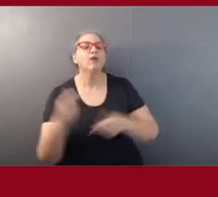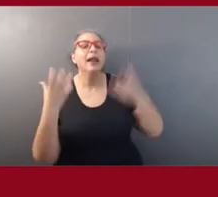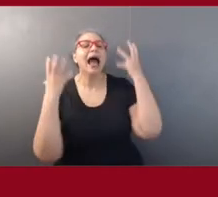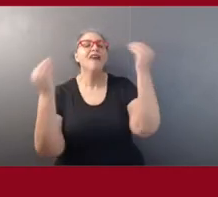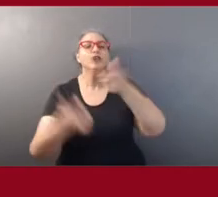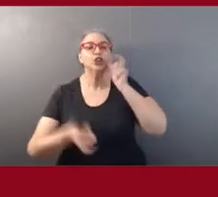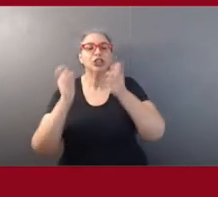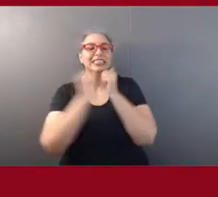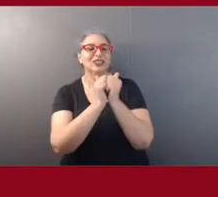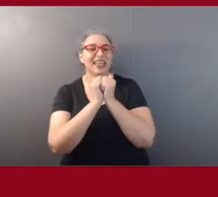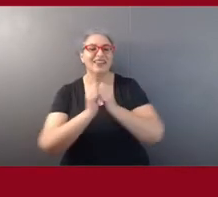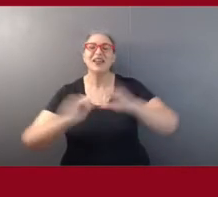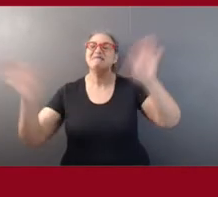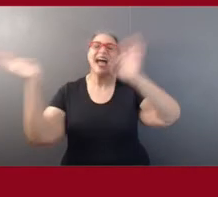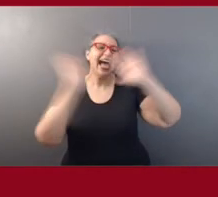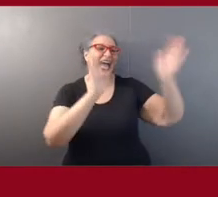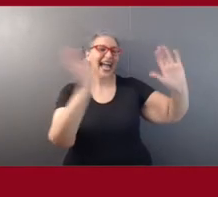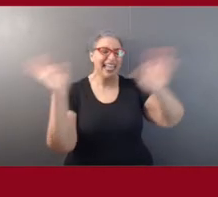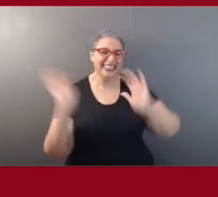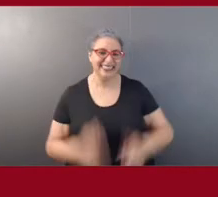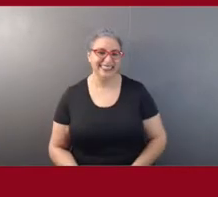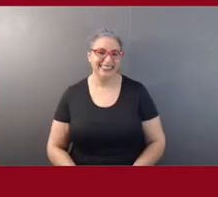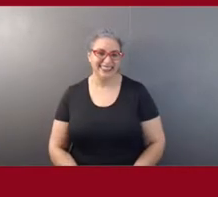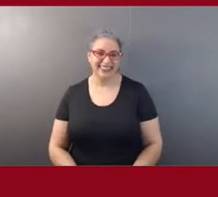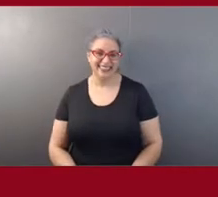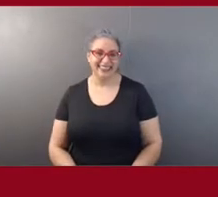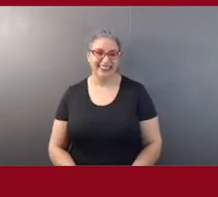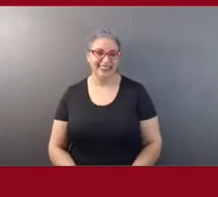Seriously. Good. Bye, y'all. Bye, everyone. Thank you so much. Bye, guys.